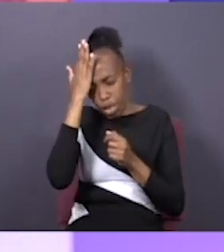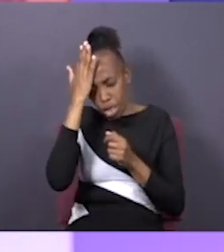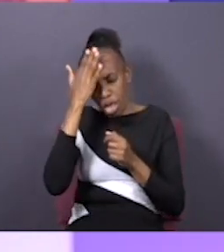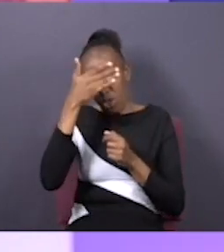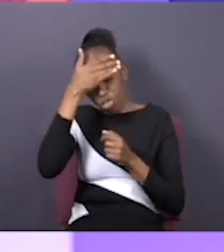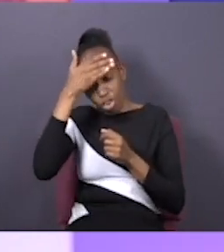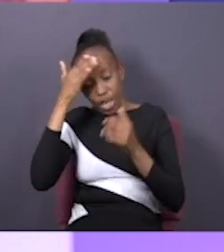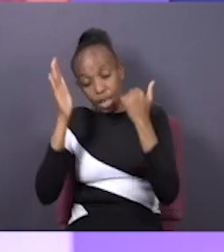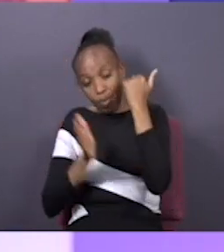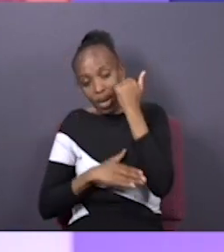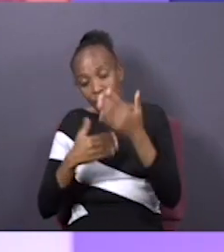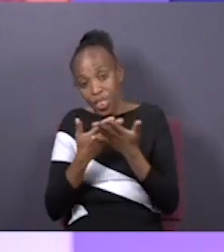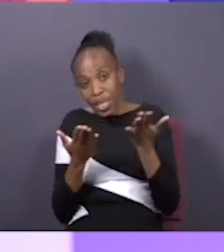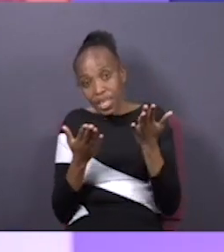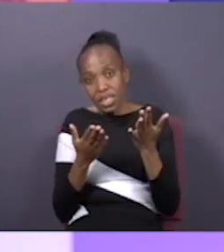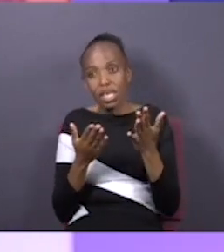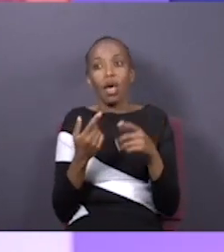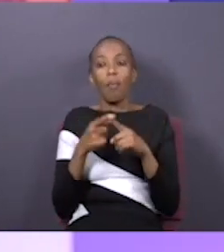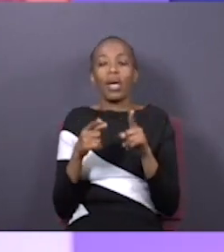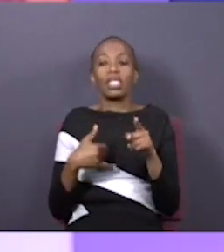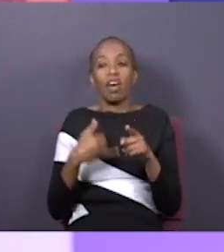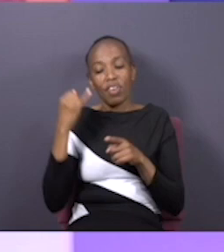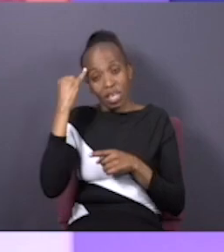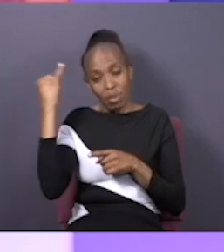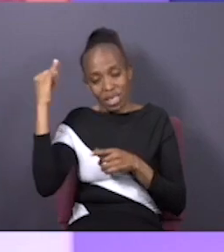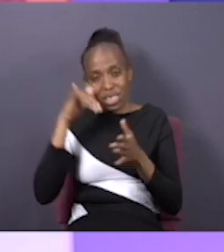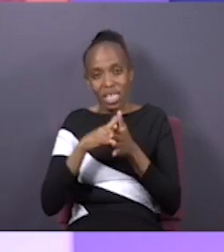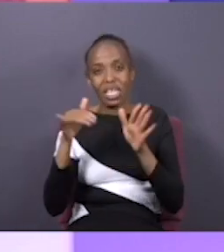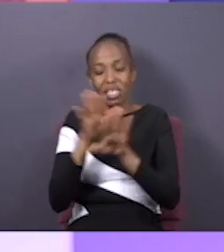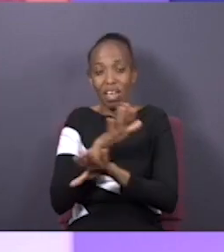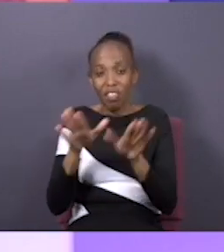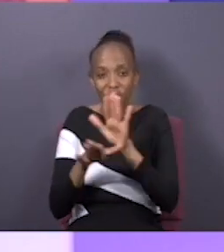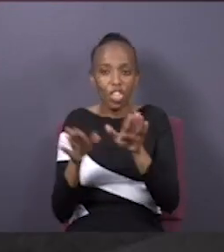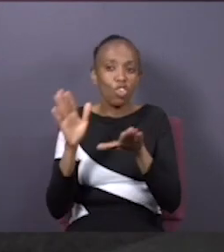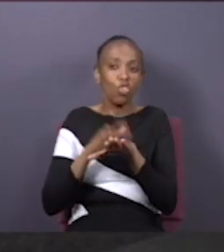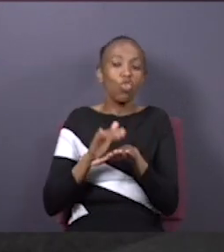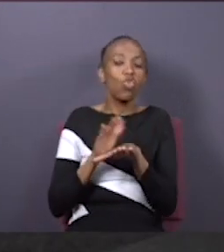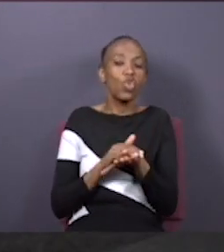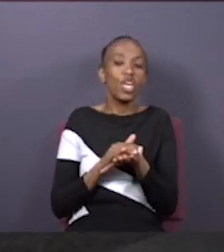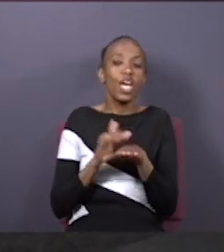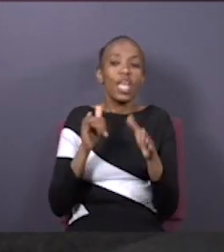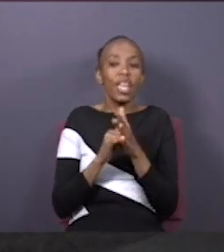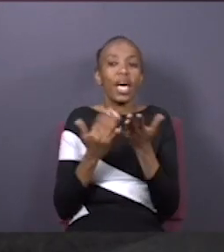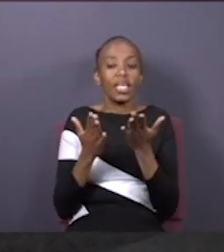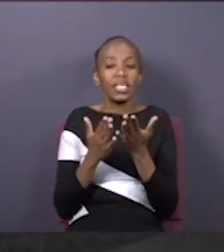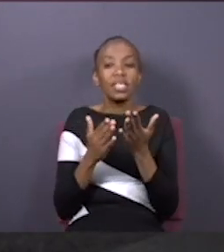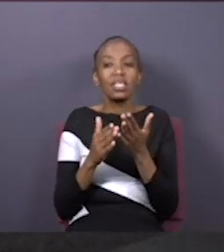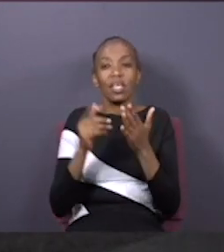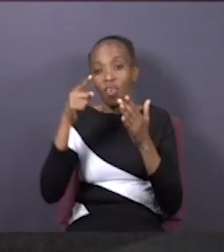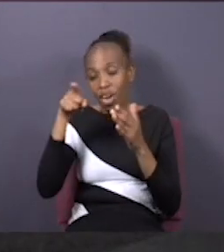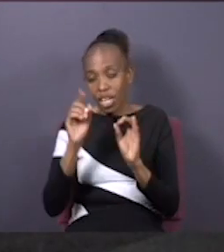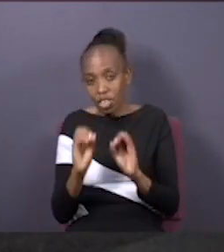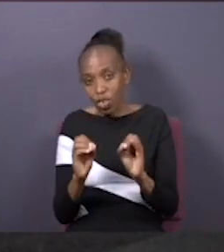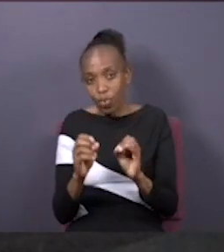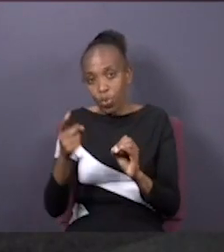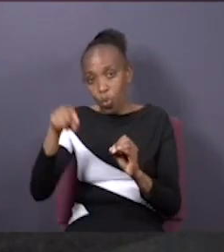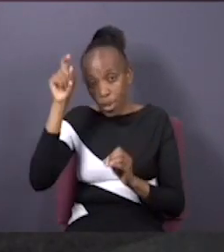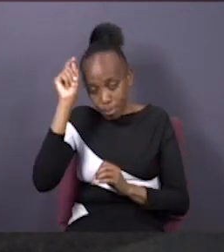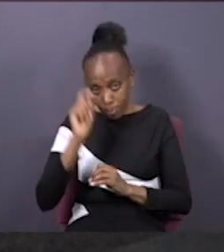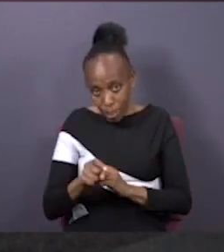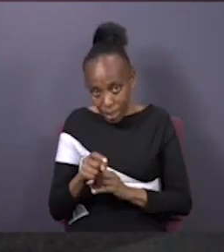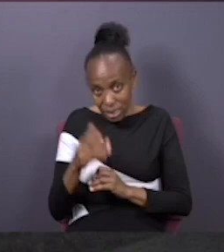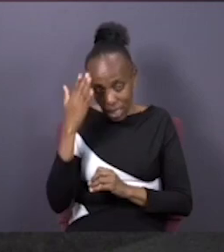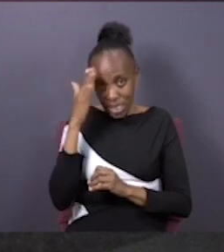the bad things that happened, and you have an imagination that everything was good. That is not right. We